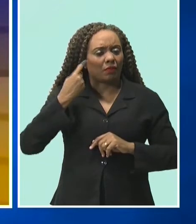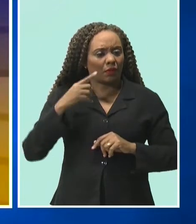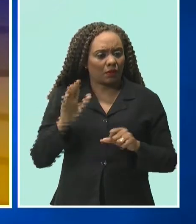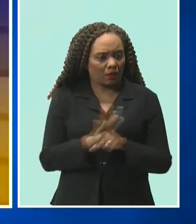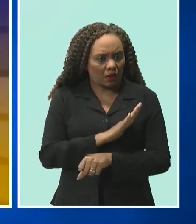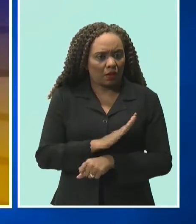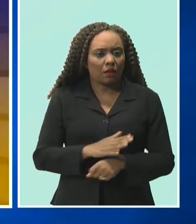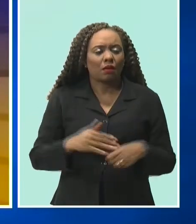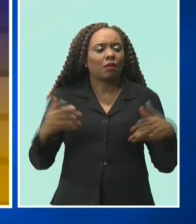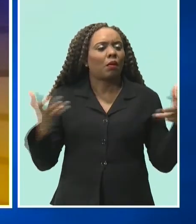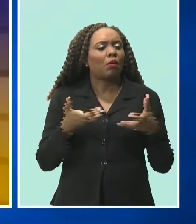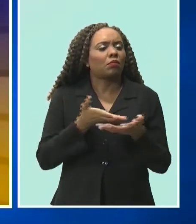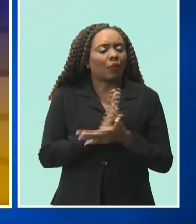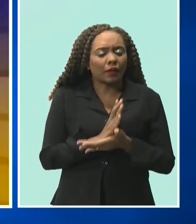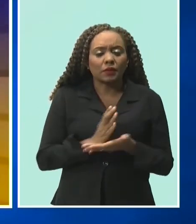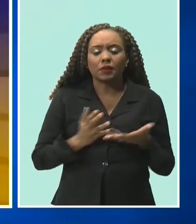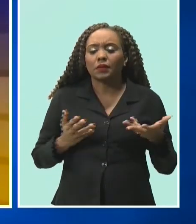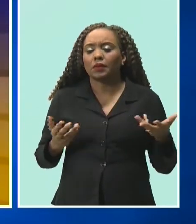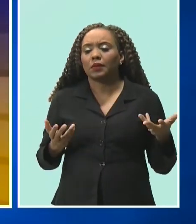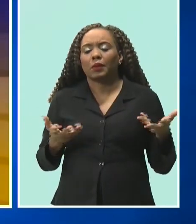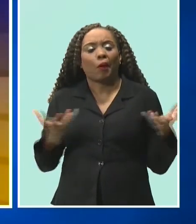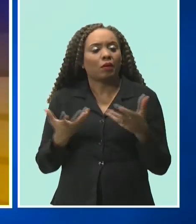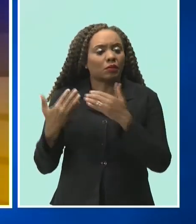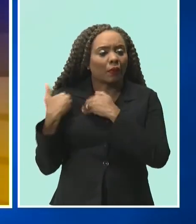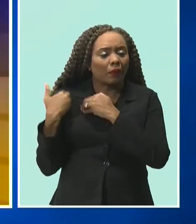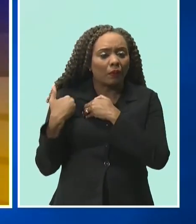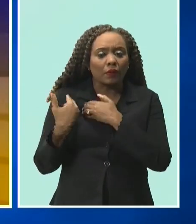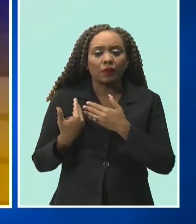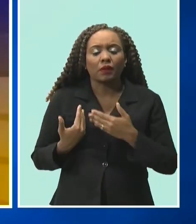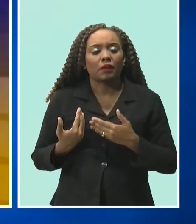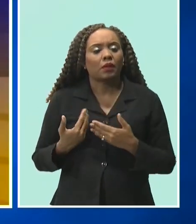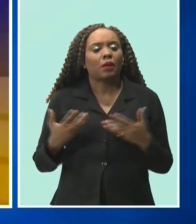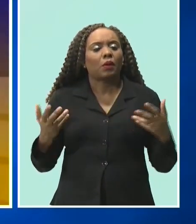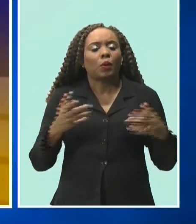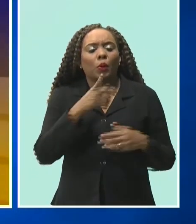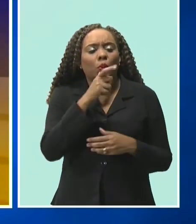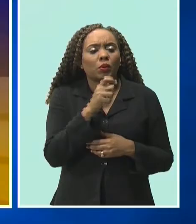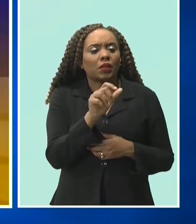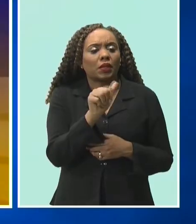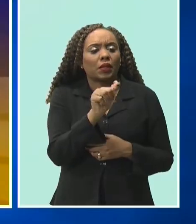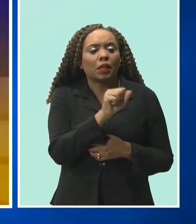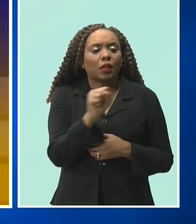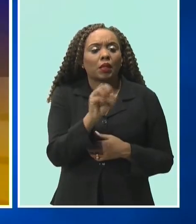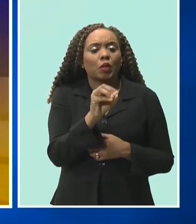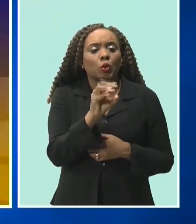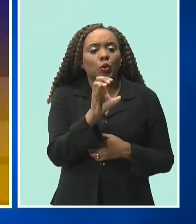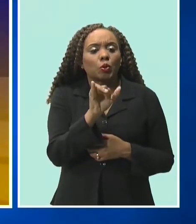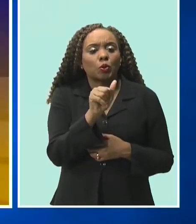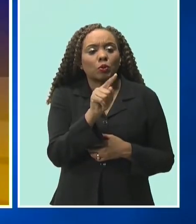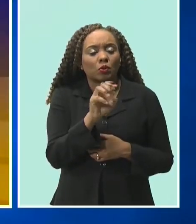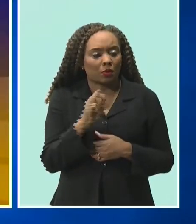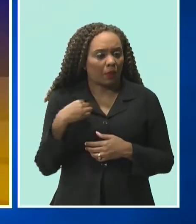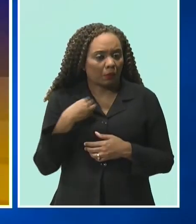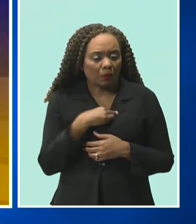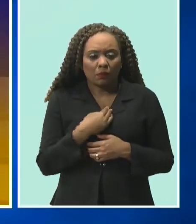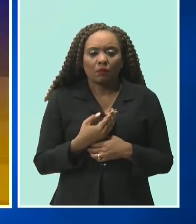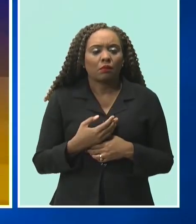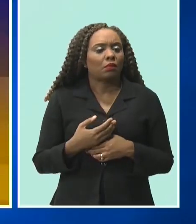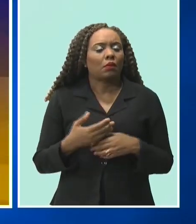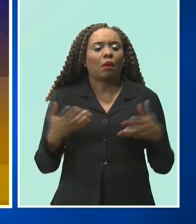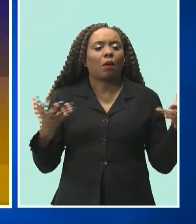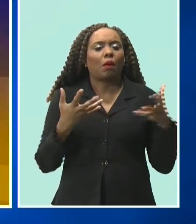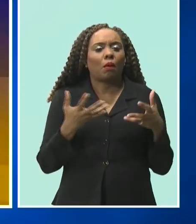of what are the rights and duties of associate membership, what is expected of both